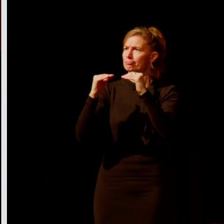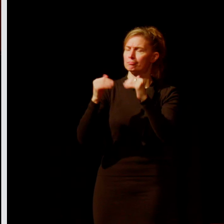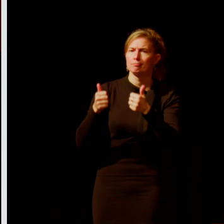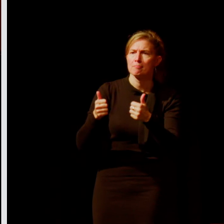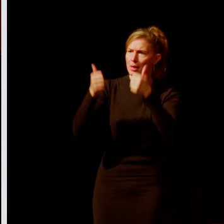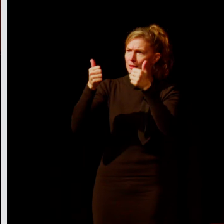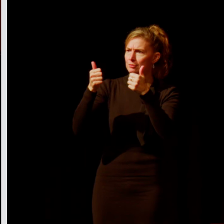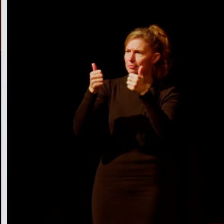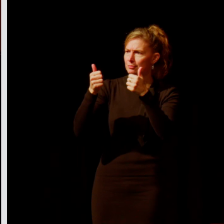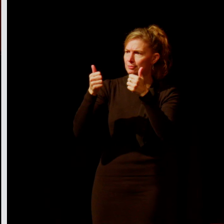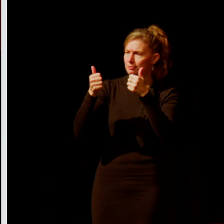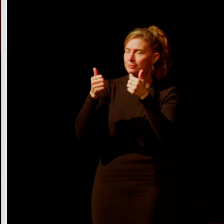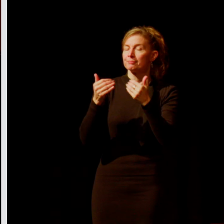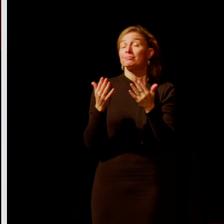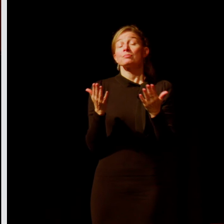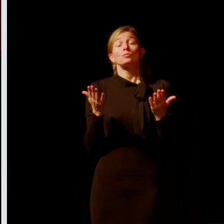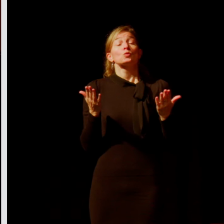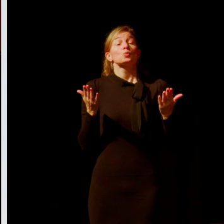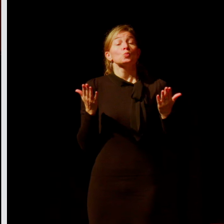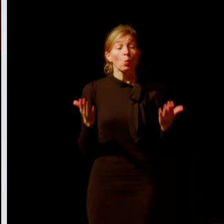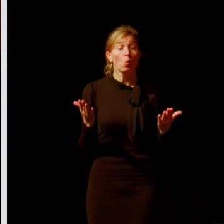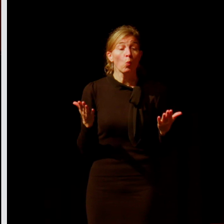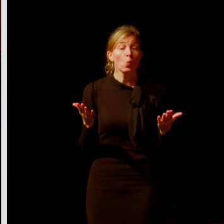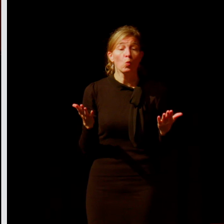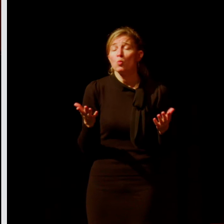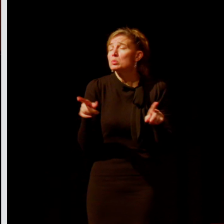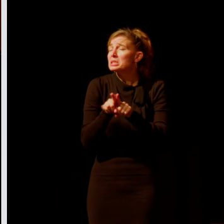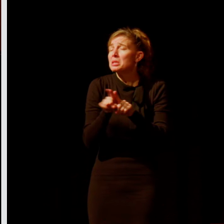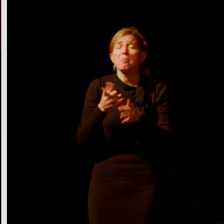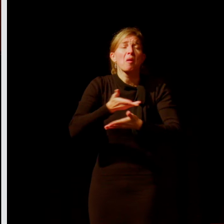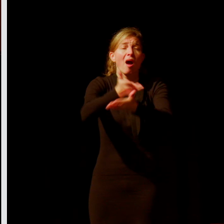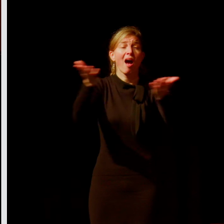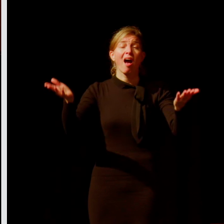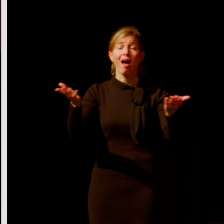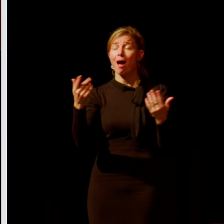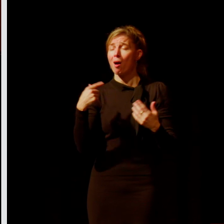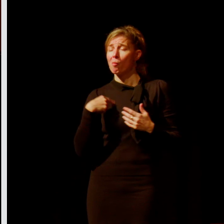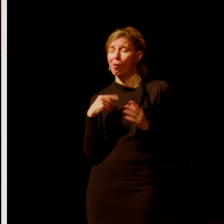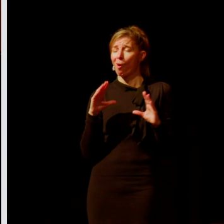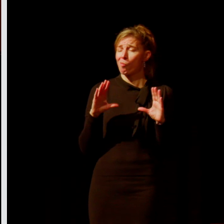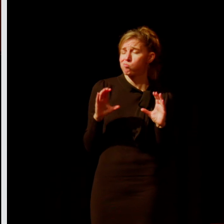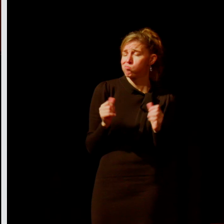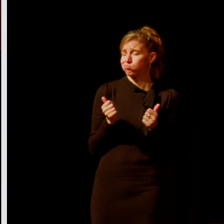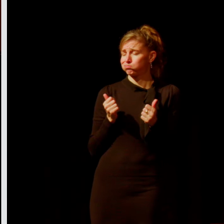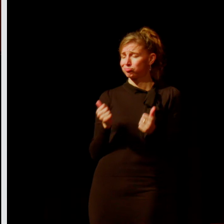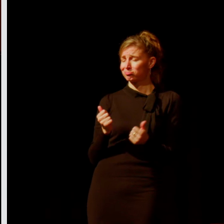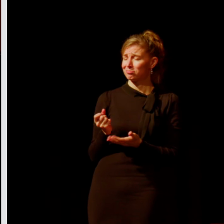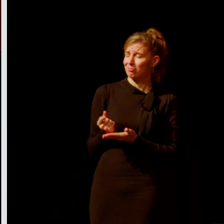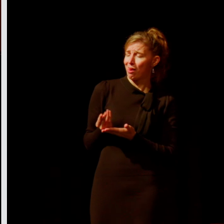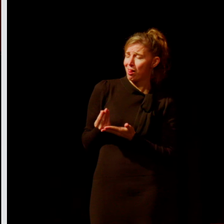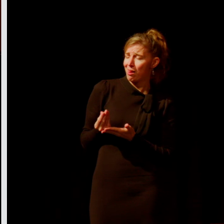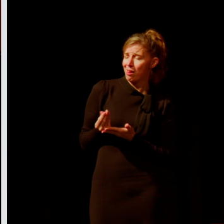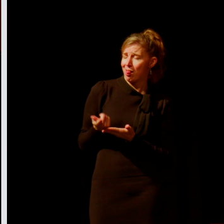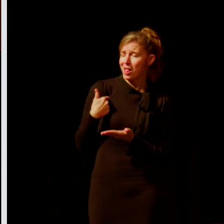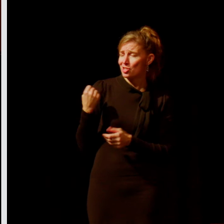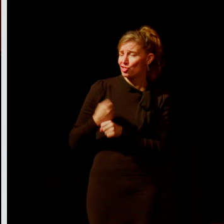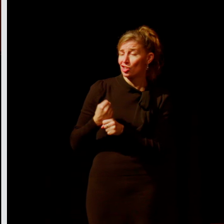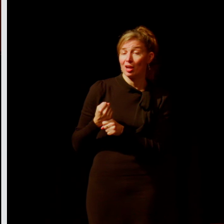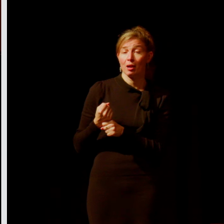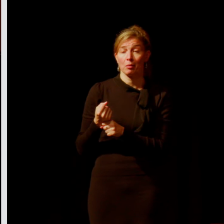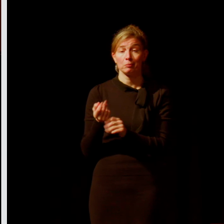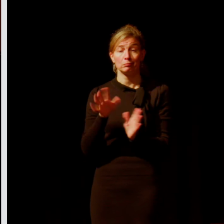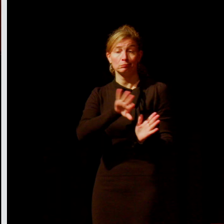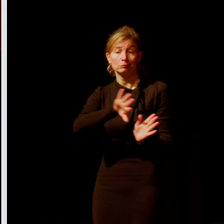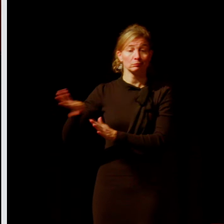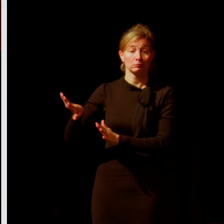So I did what any rational person would do. I quit my cushy C-suite job. Yes, much